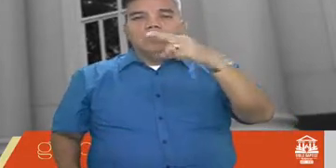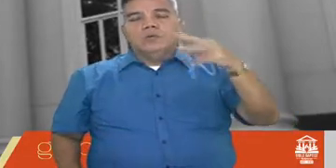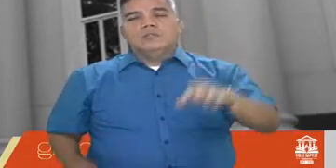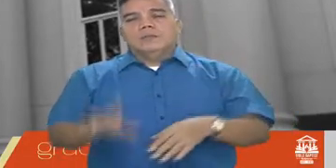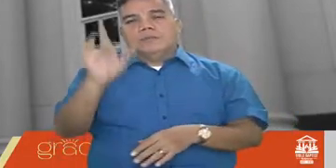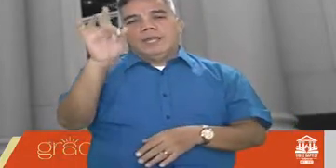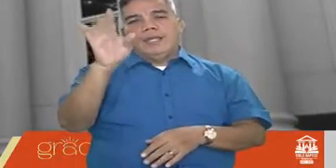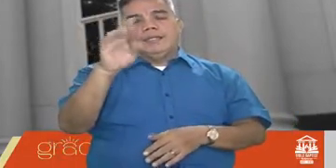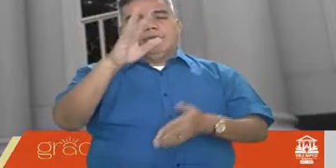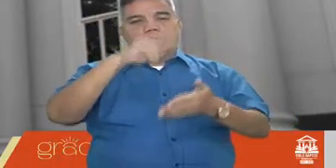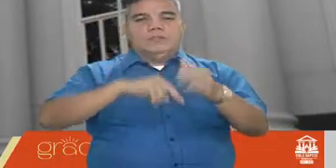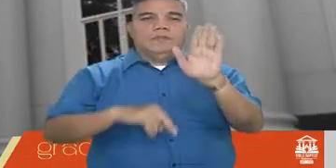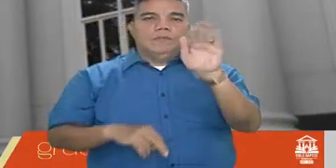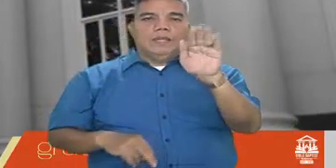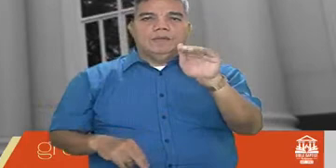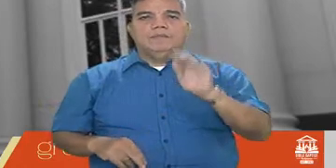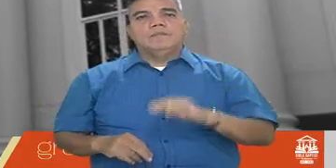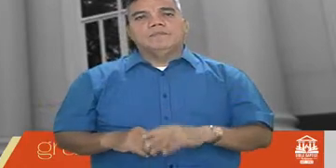chapter 18, verse